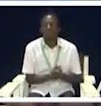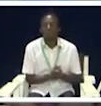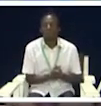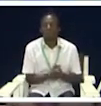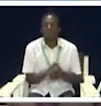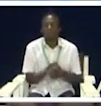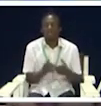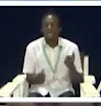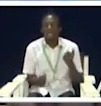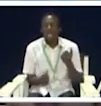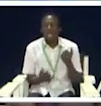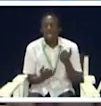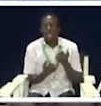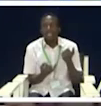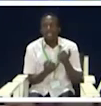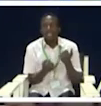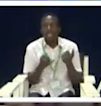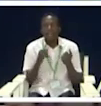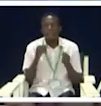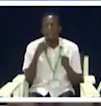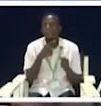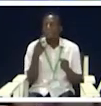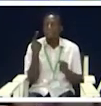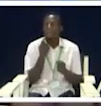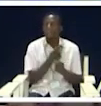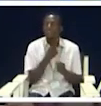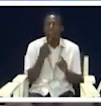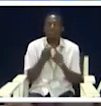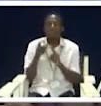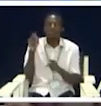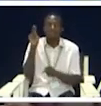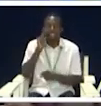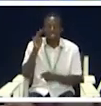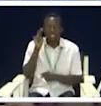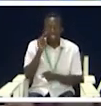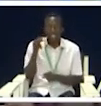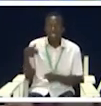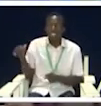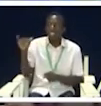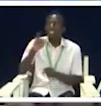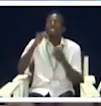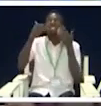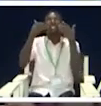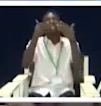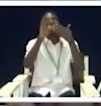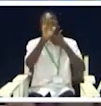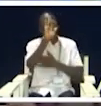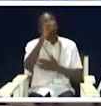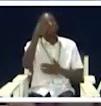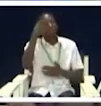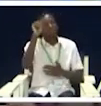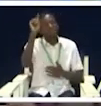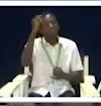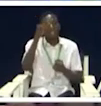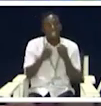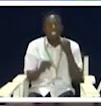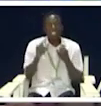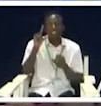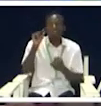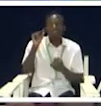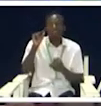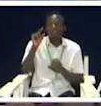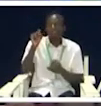Assistant Pastor Sinzu and Okpeyemi Amosun from Nigeria, they are grateful to God for ending 12 years